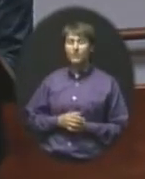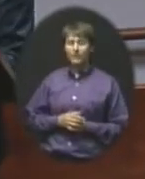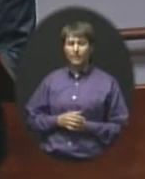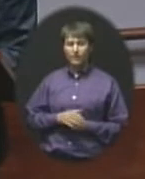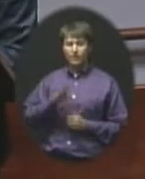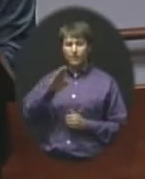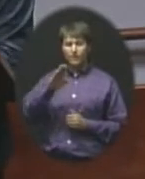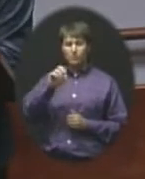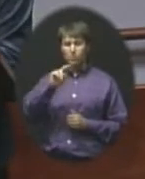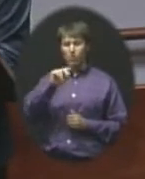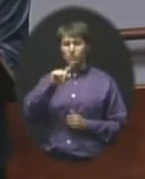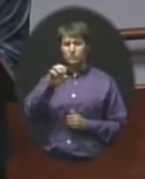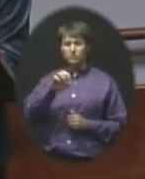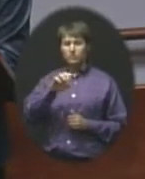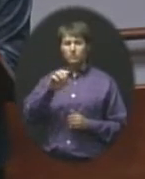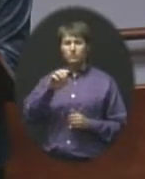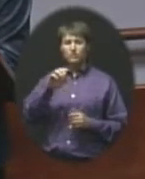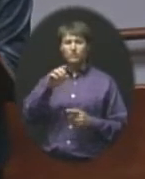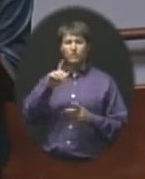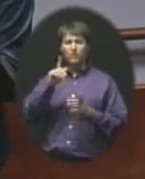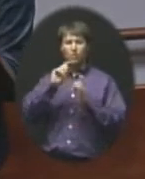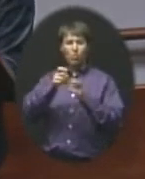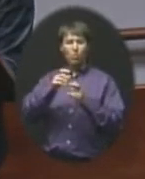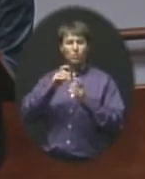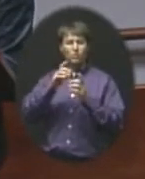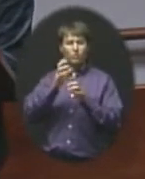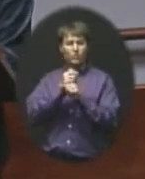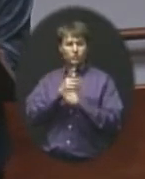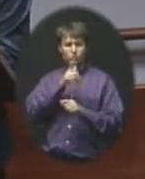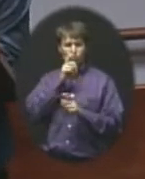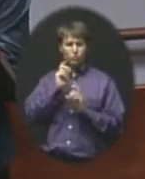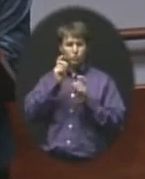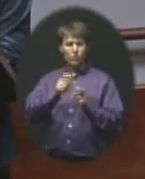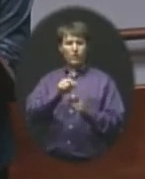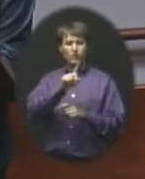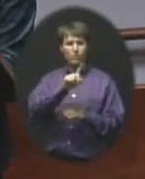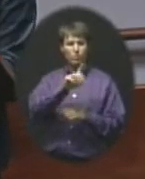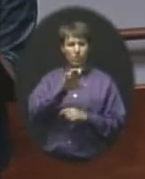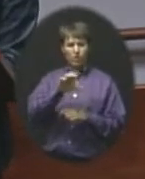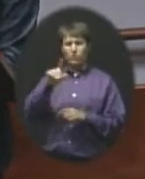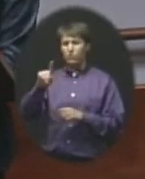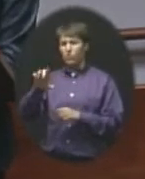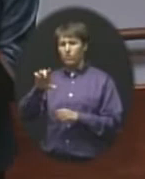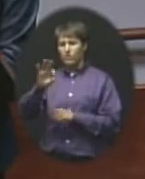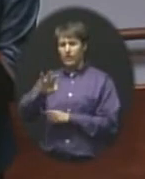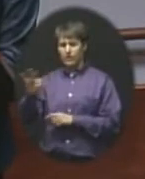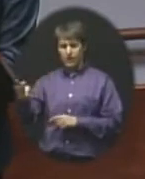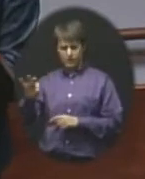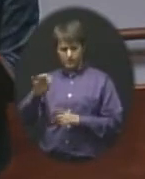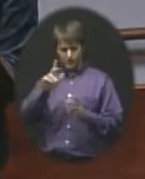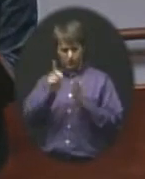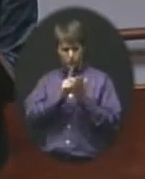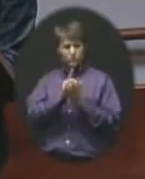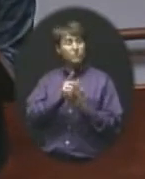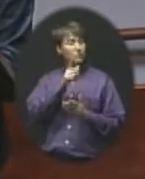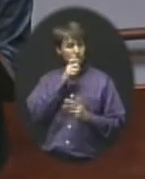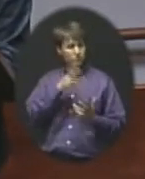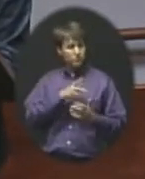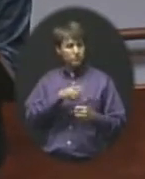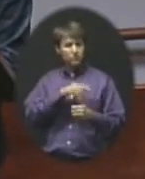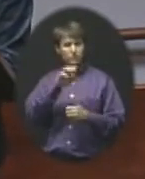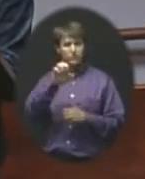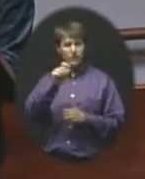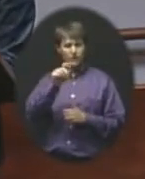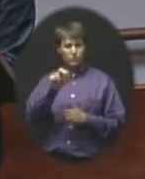Bronze Award winners are those individuals who have donated between 100 and 199 hours. Those individuals are